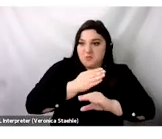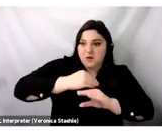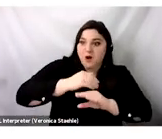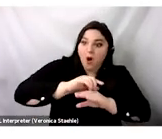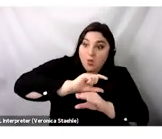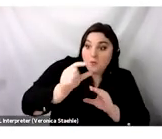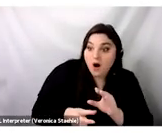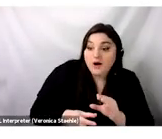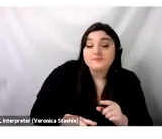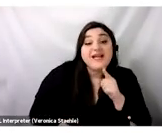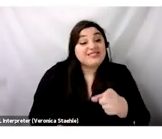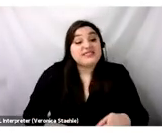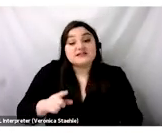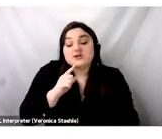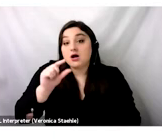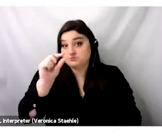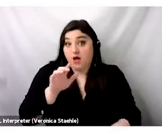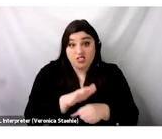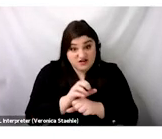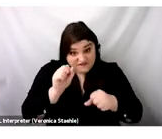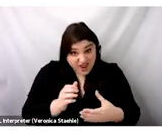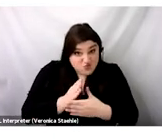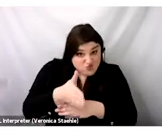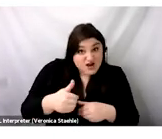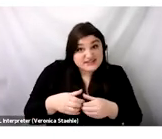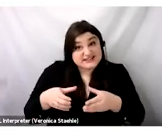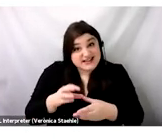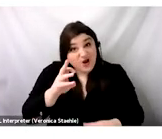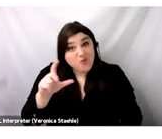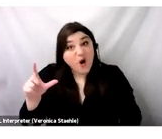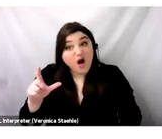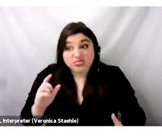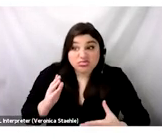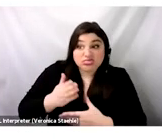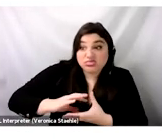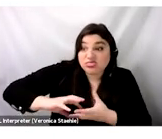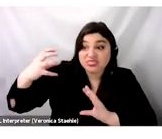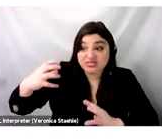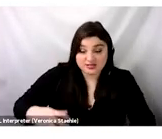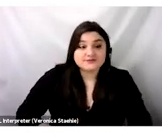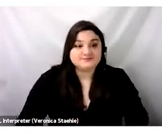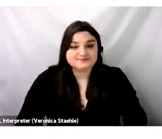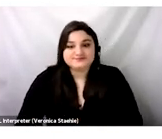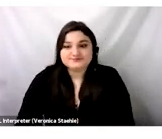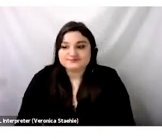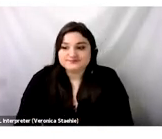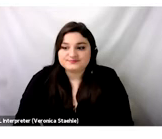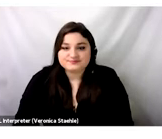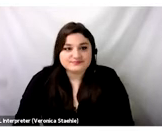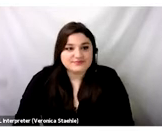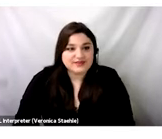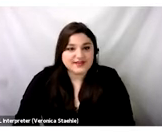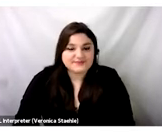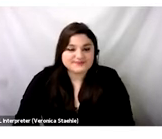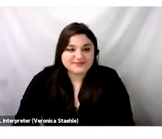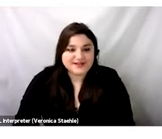micrometer scale and they're small enough to enter the cell wall. So, okay. Madeline, you just laid out a